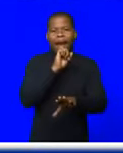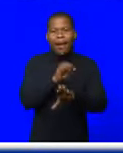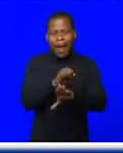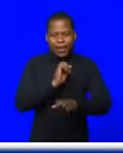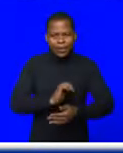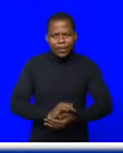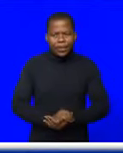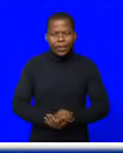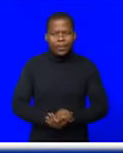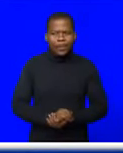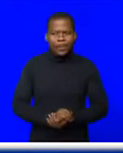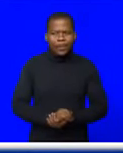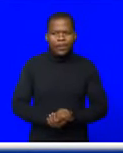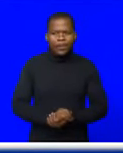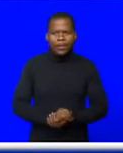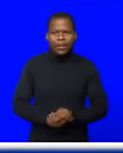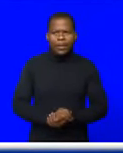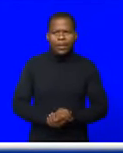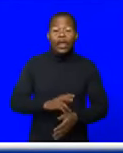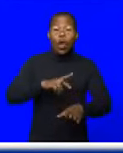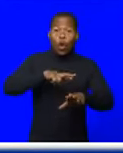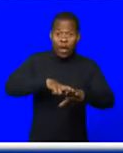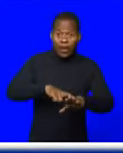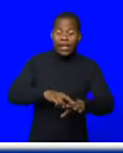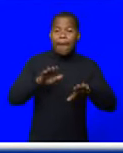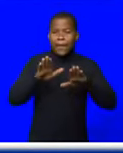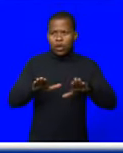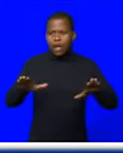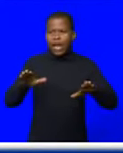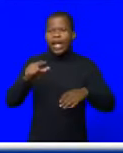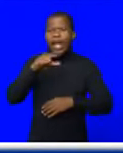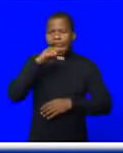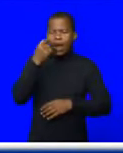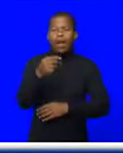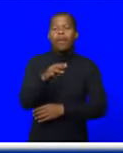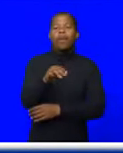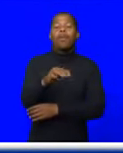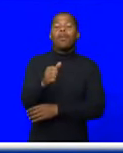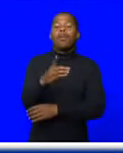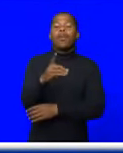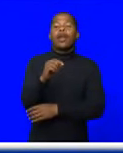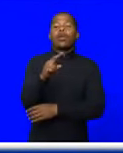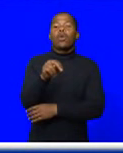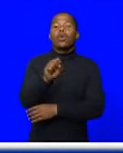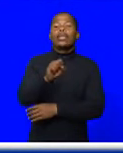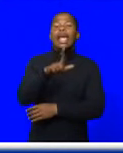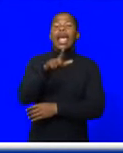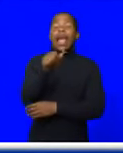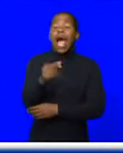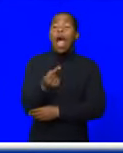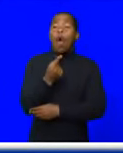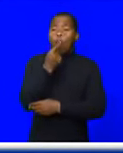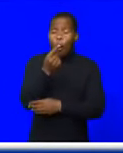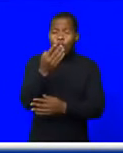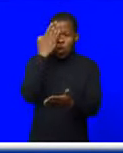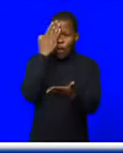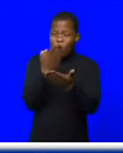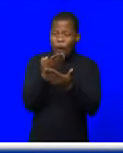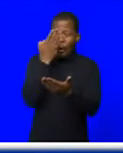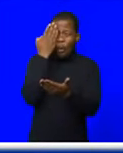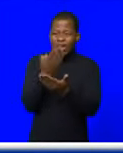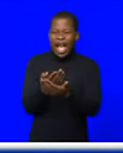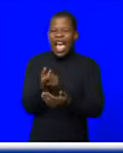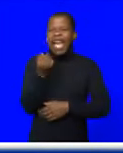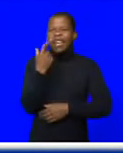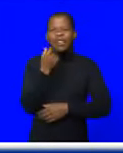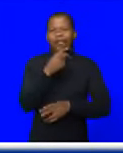any endeavor. Ukhulumela abafundi kube ngigcina amadonsela lothi indlela leyekuphethulweni ayikaba melula. The